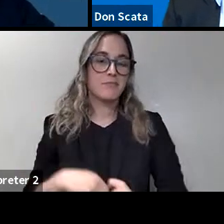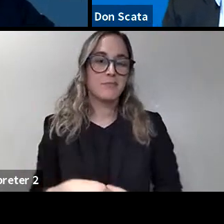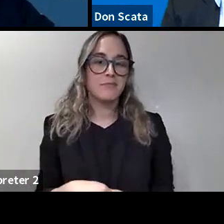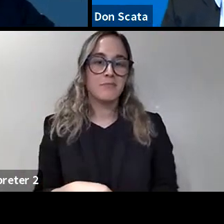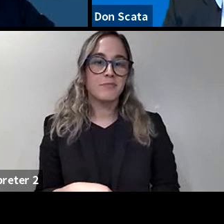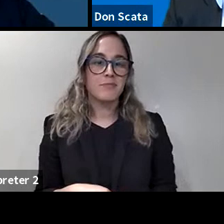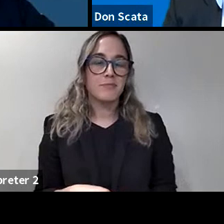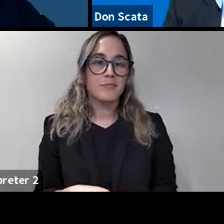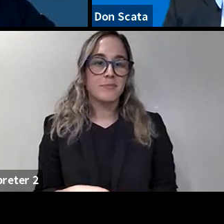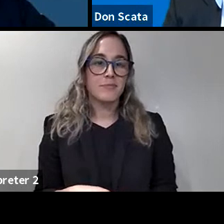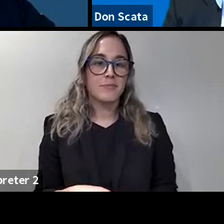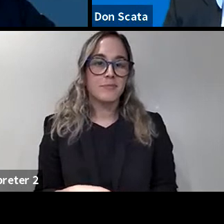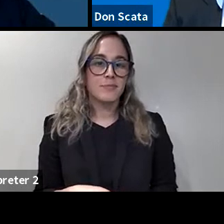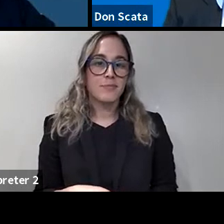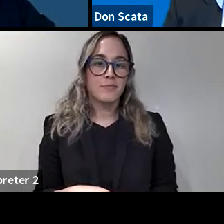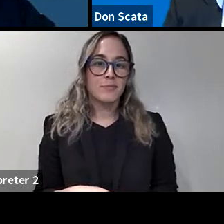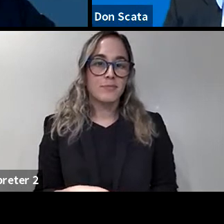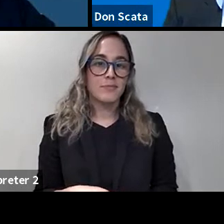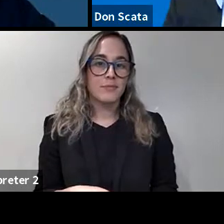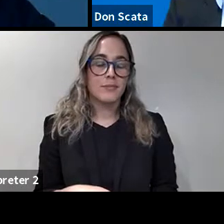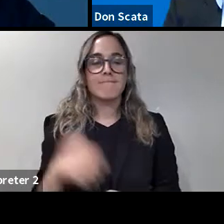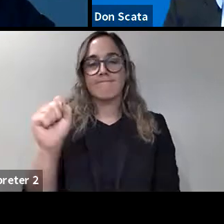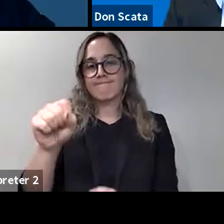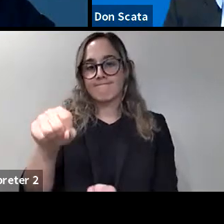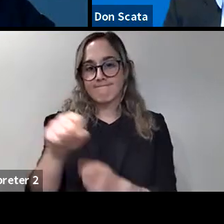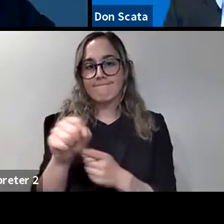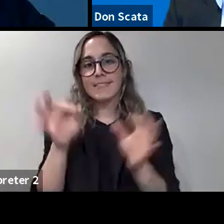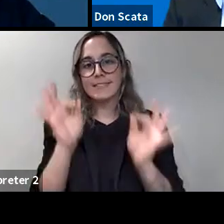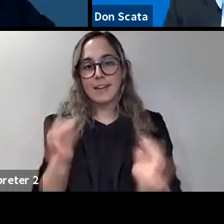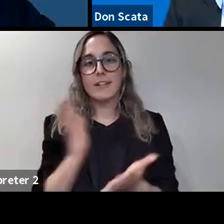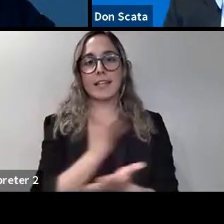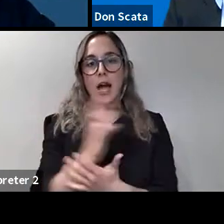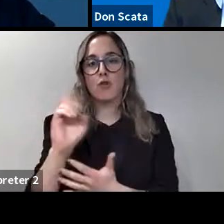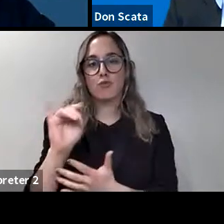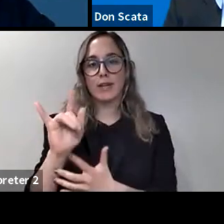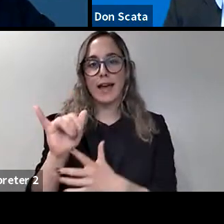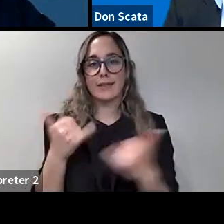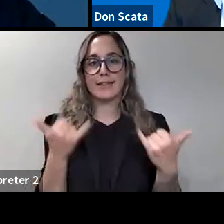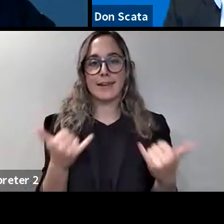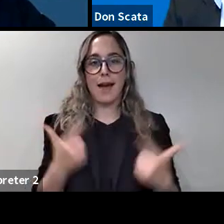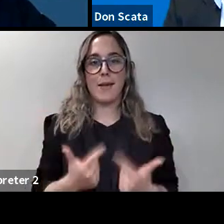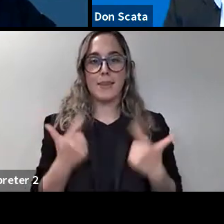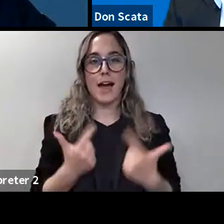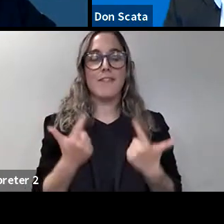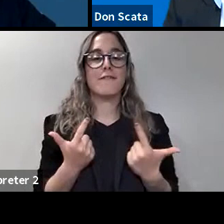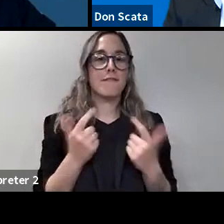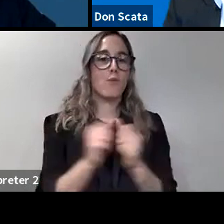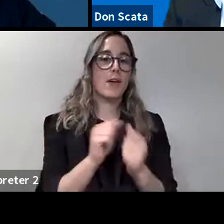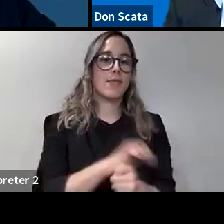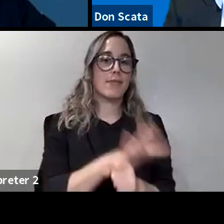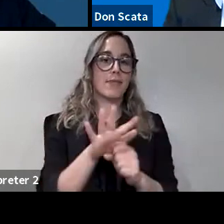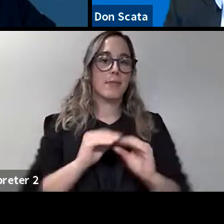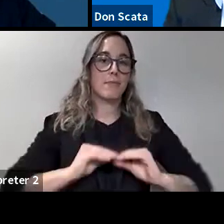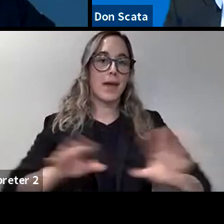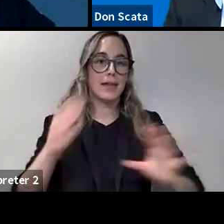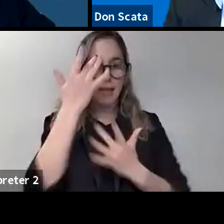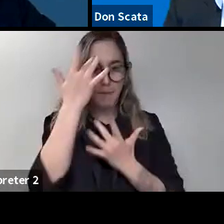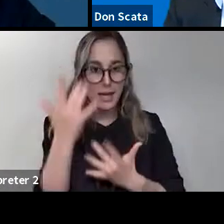Indeed. Yeah, but it's definitely our reality right now, and we'll see for how this changes